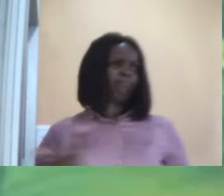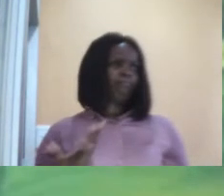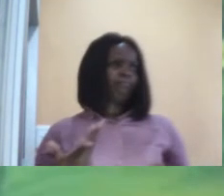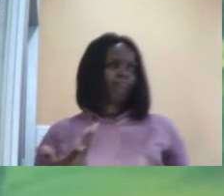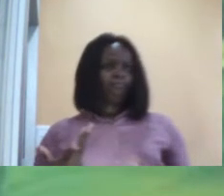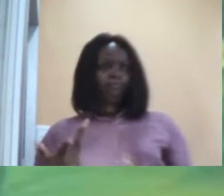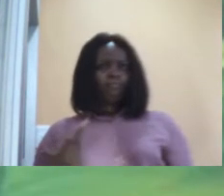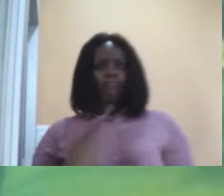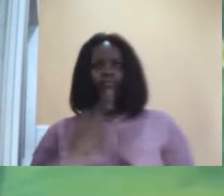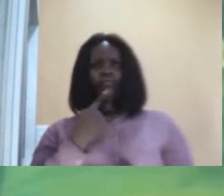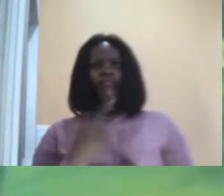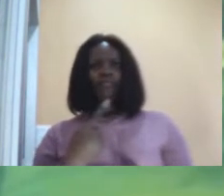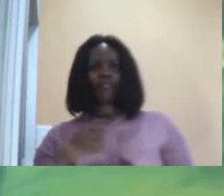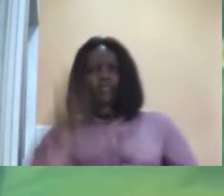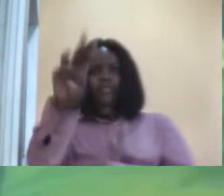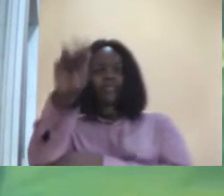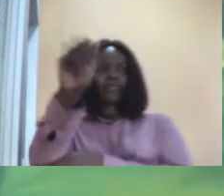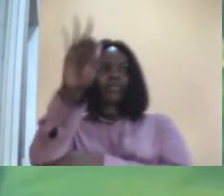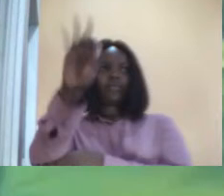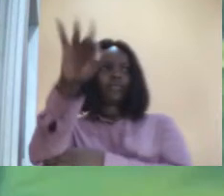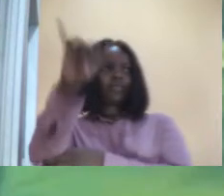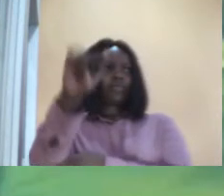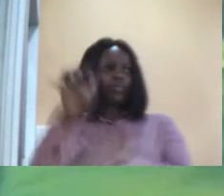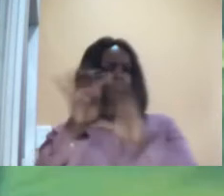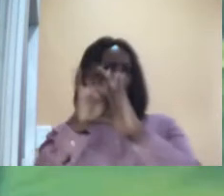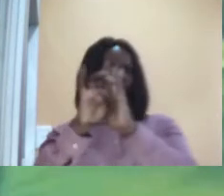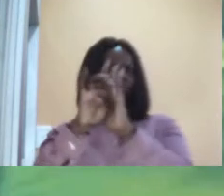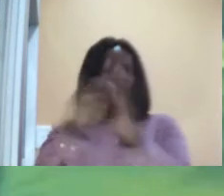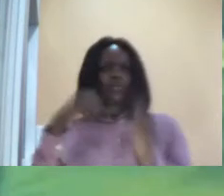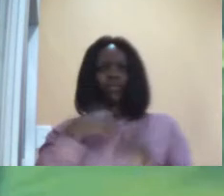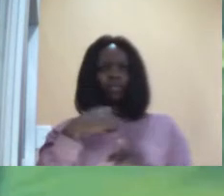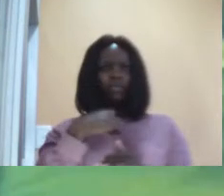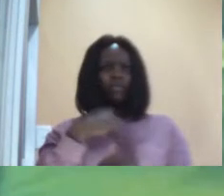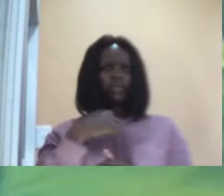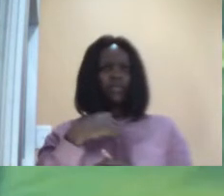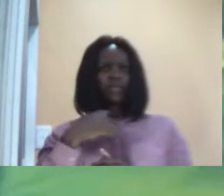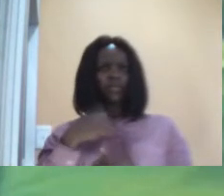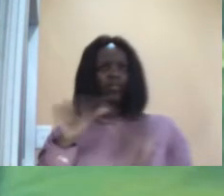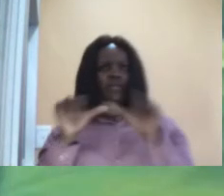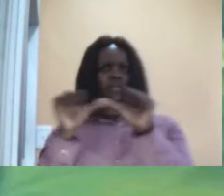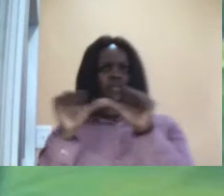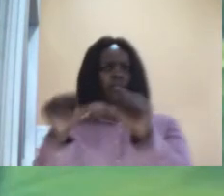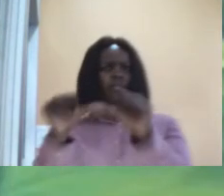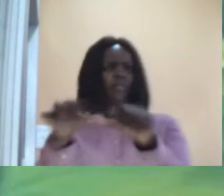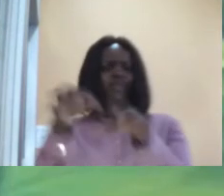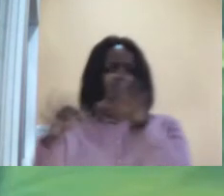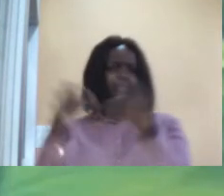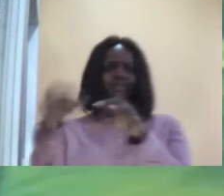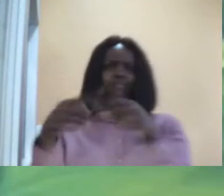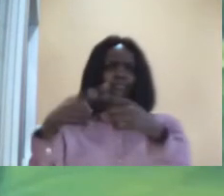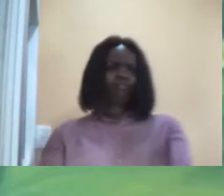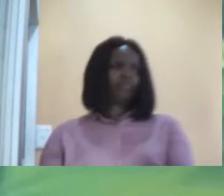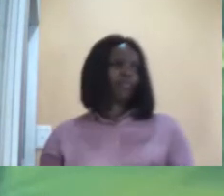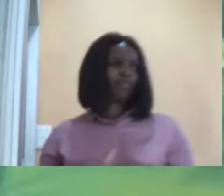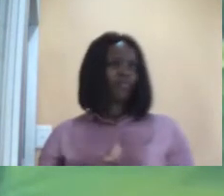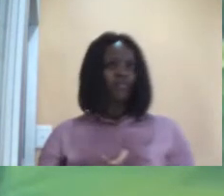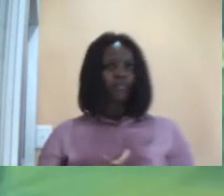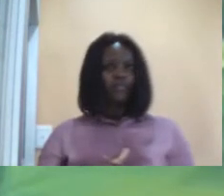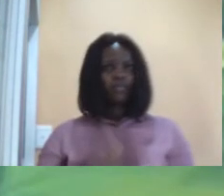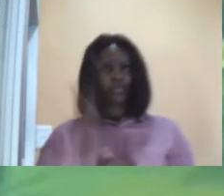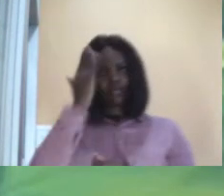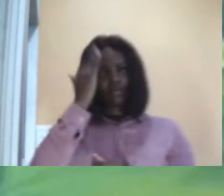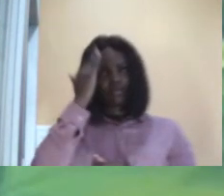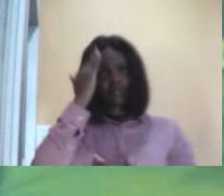the thing that you have said of mafias and all those stuff, I can't continue to explain that. I know that you have said